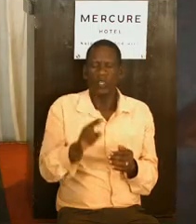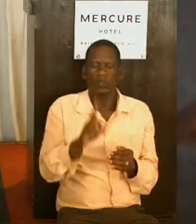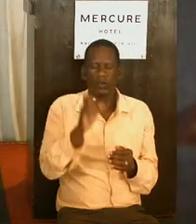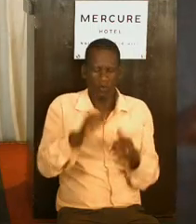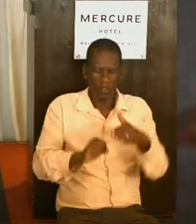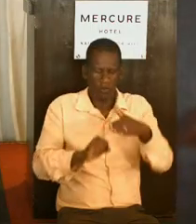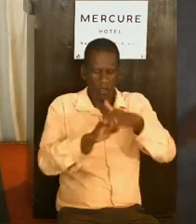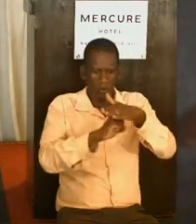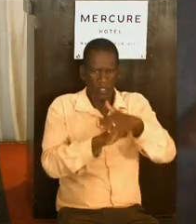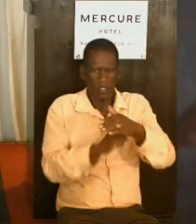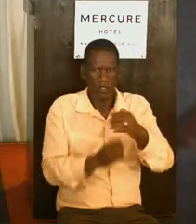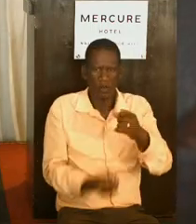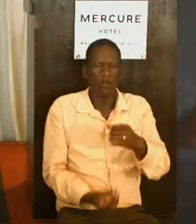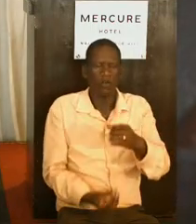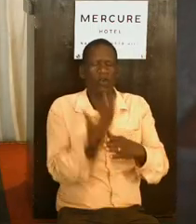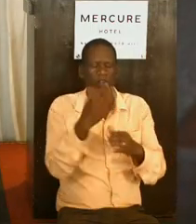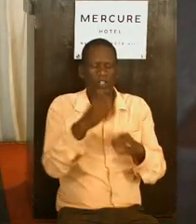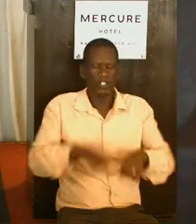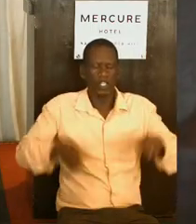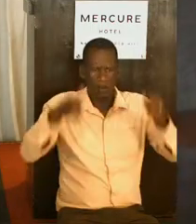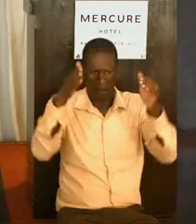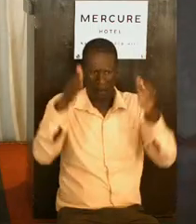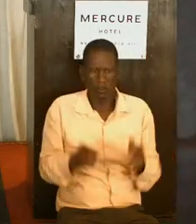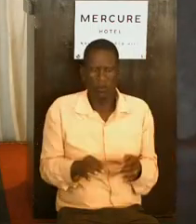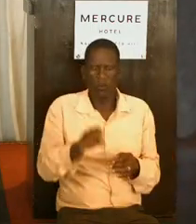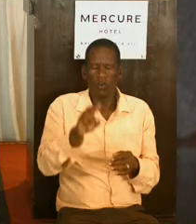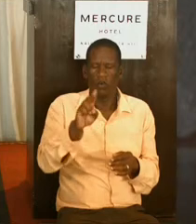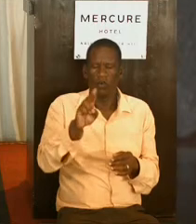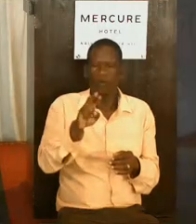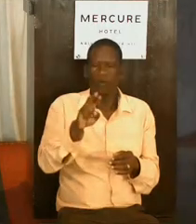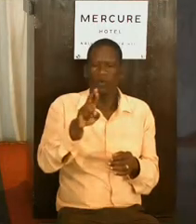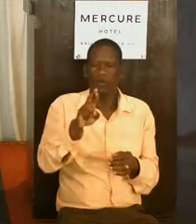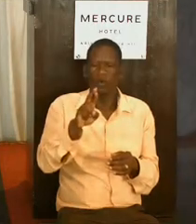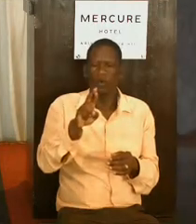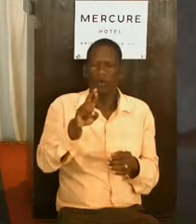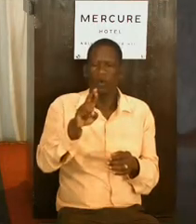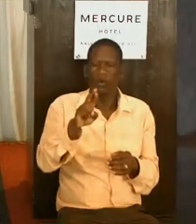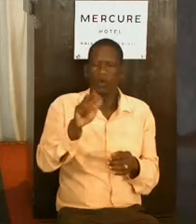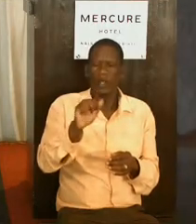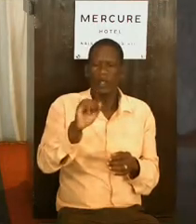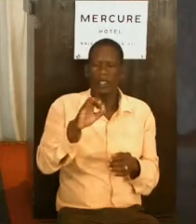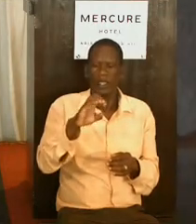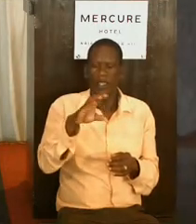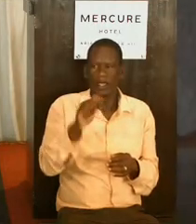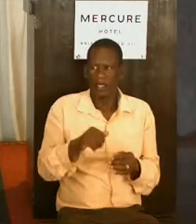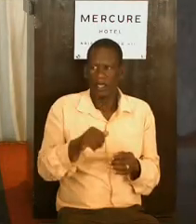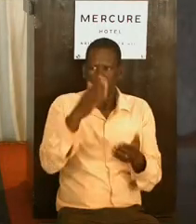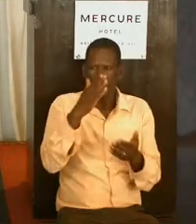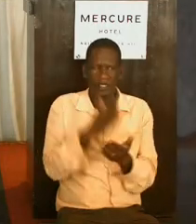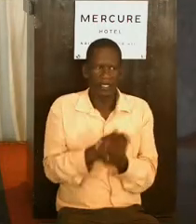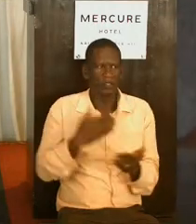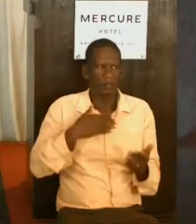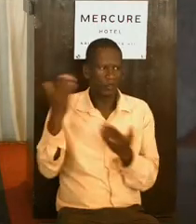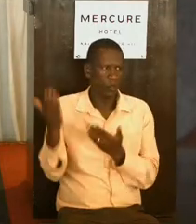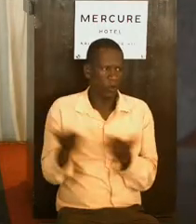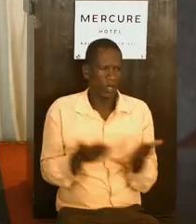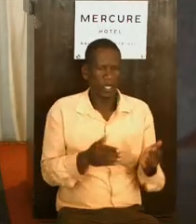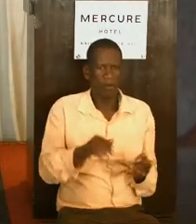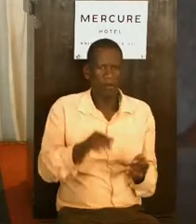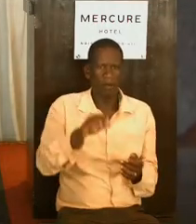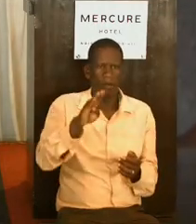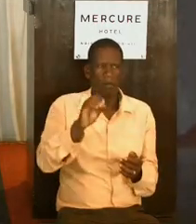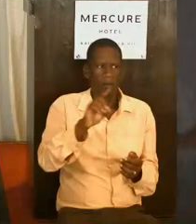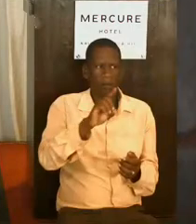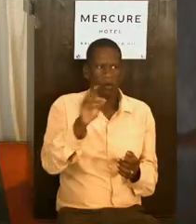founders of the founding chairman of uraya trusts please welcome Mr